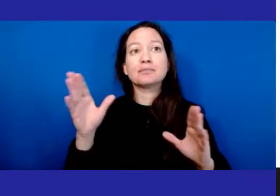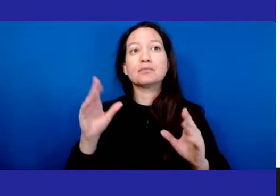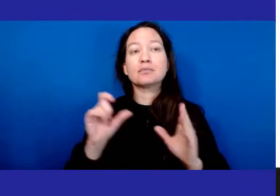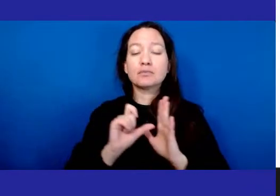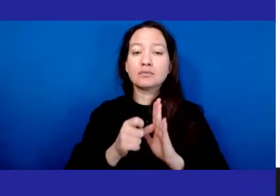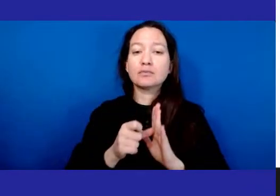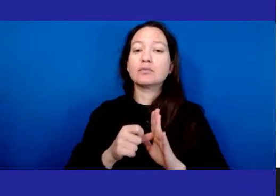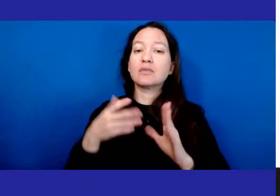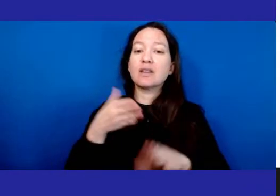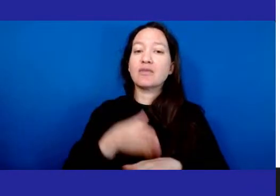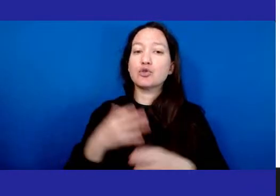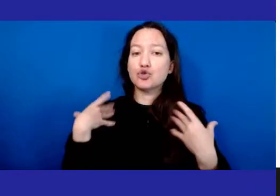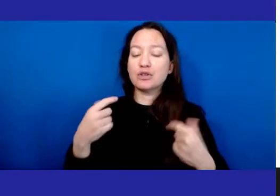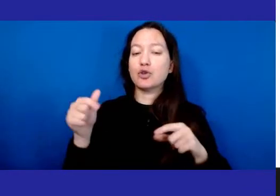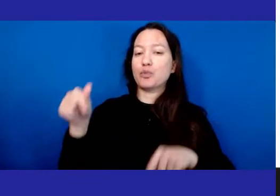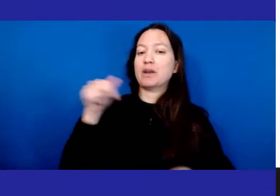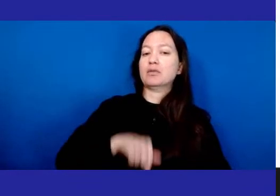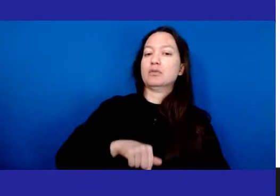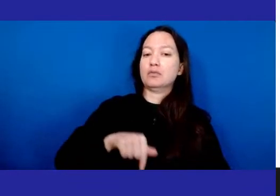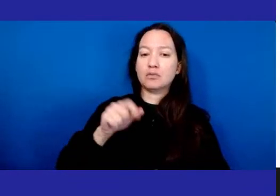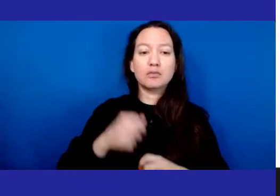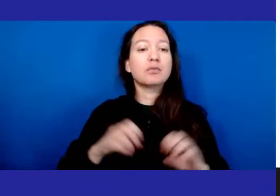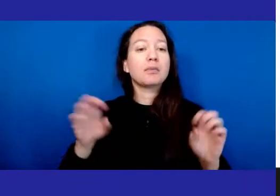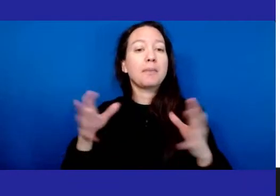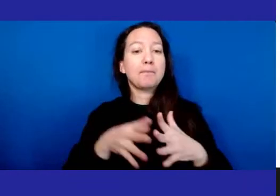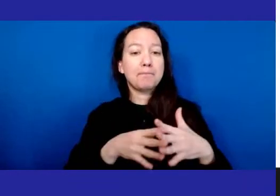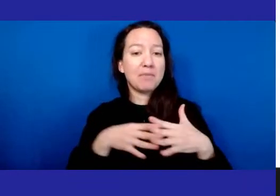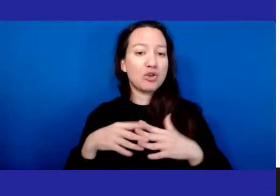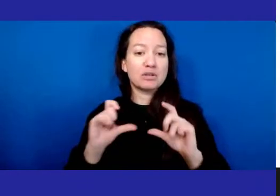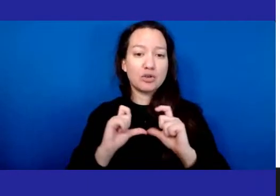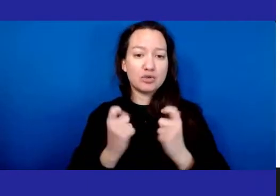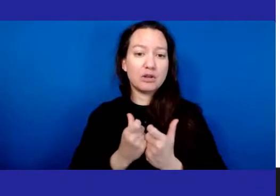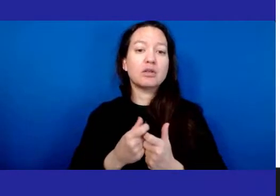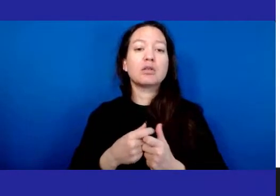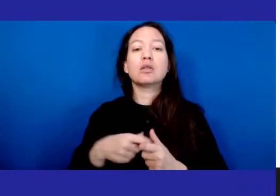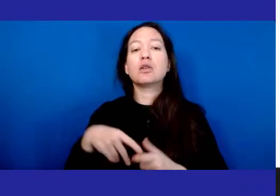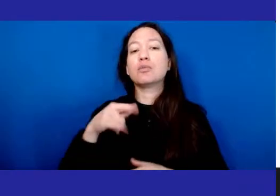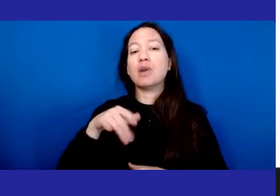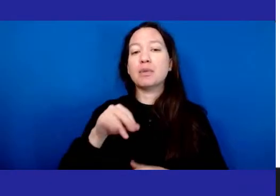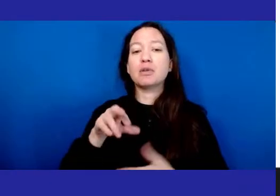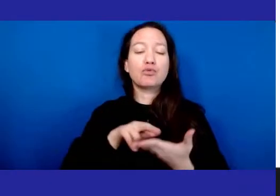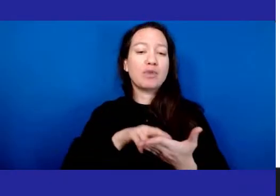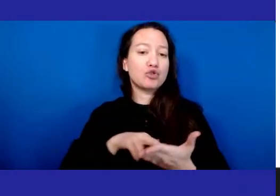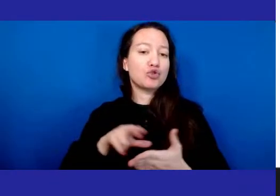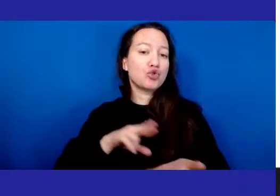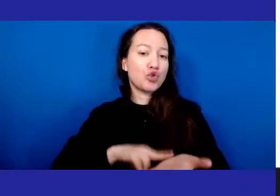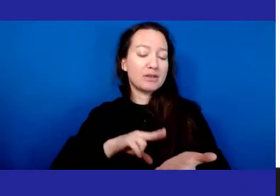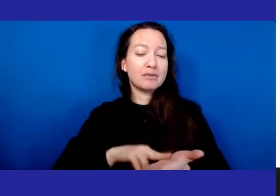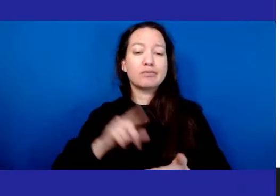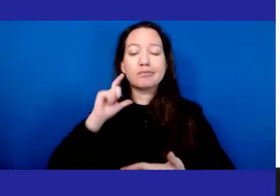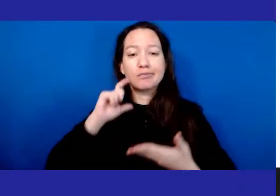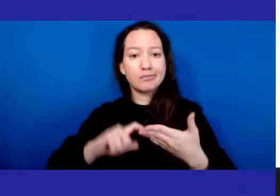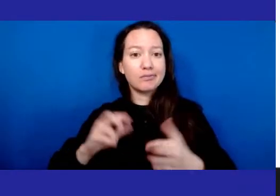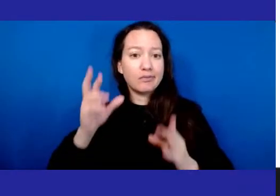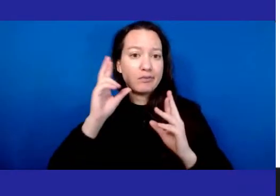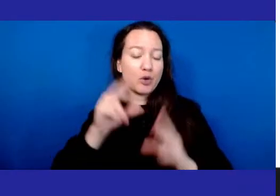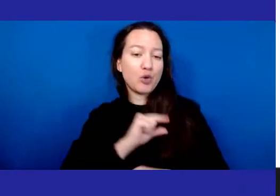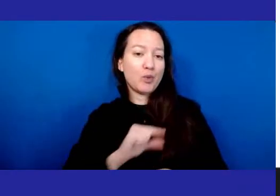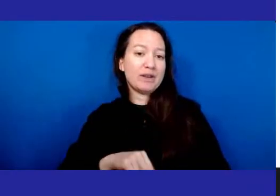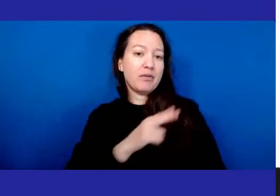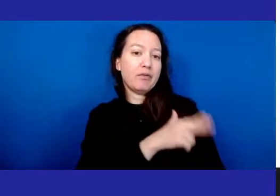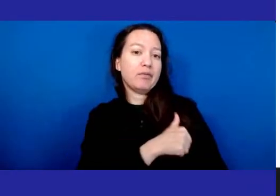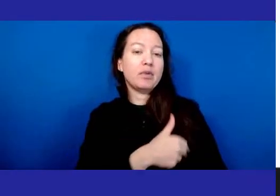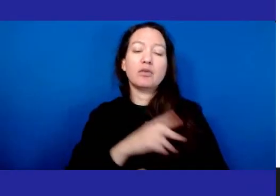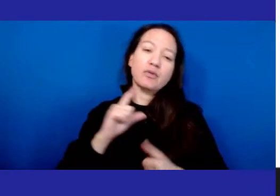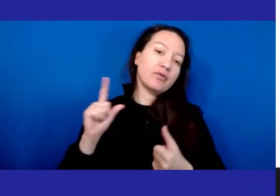Surgery, if you could go back, thank you, by the American Association of Perioperative Registered Nurses. This recognition honors Queens Hospital as the very